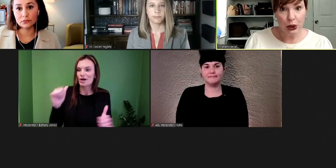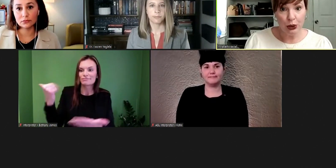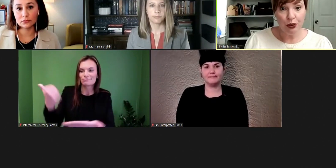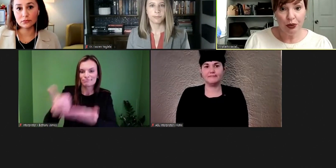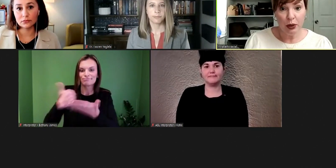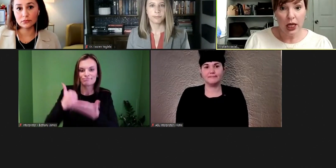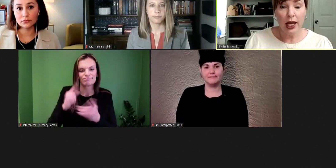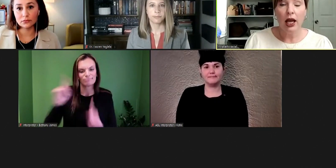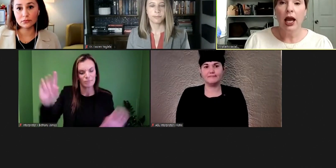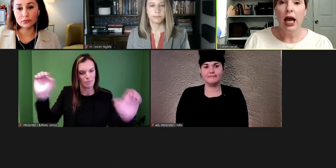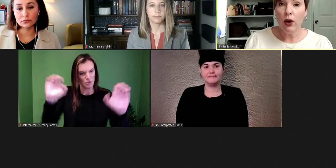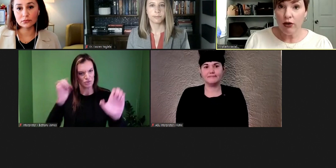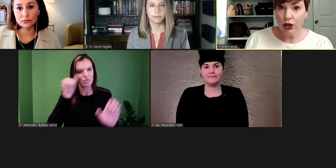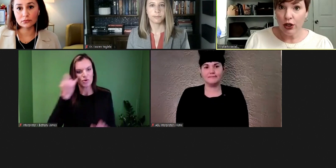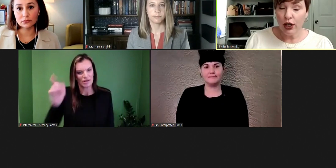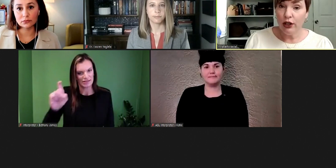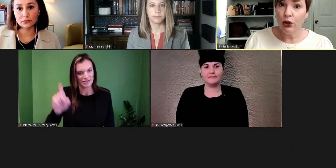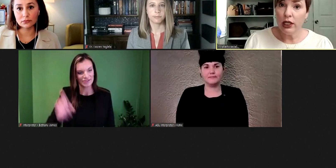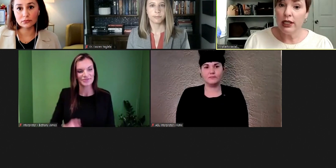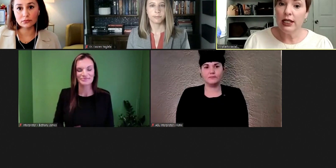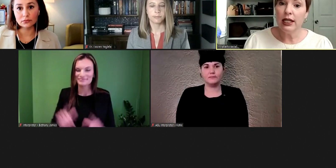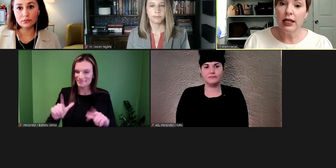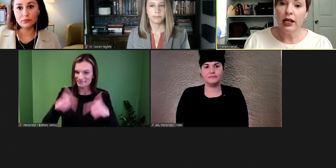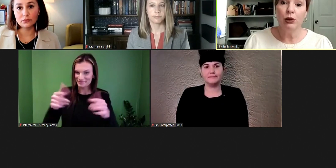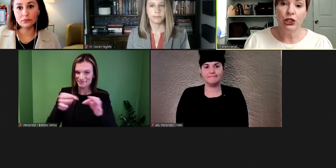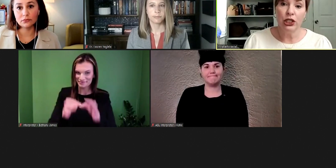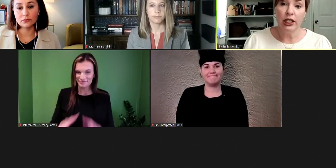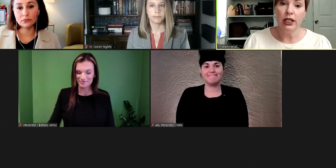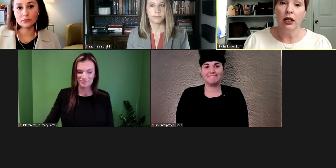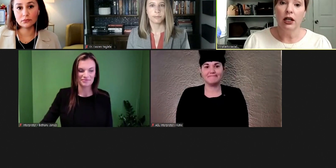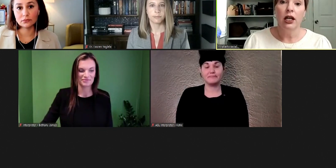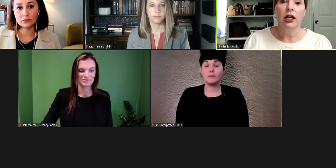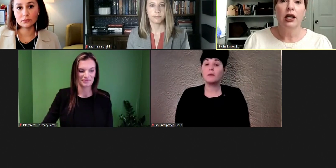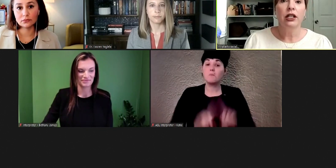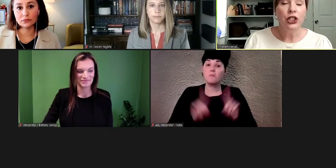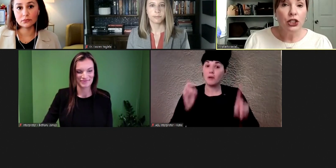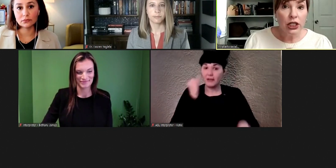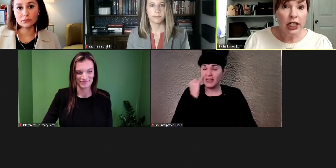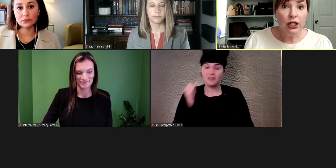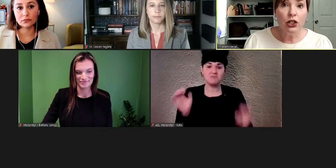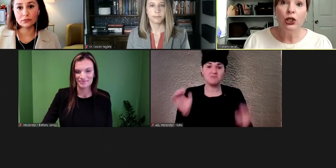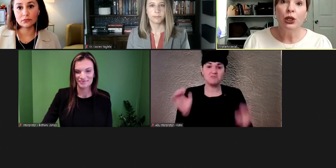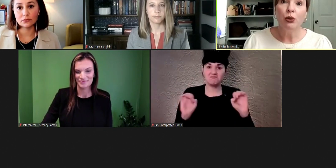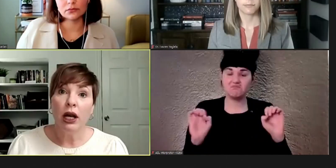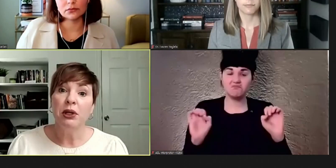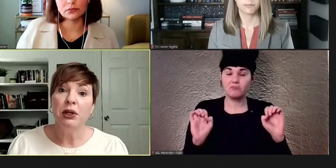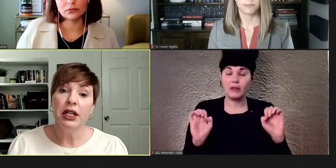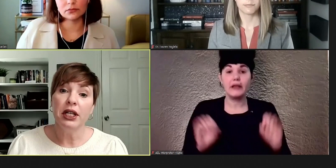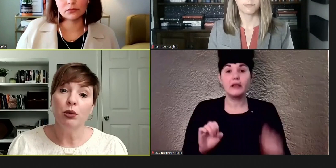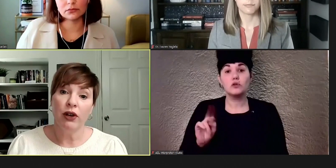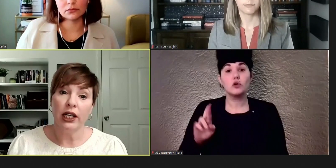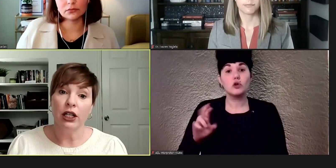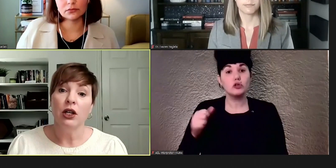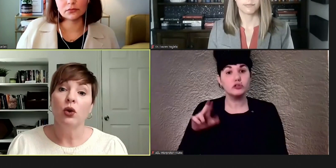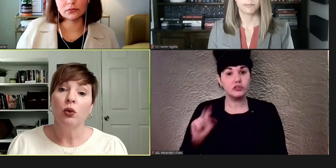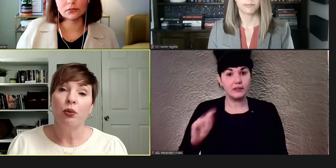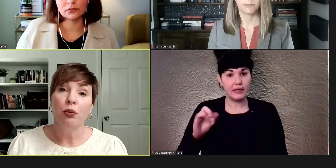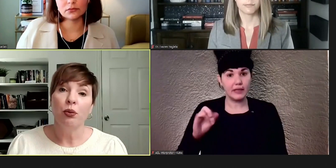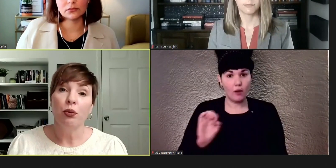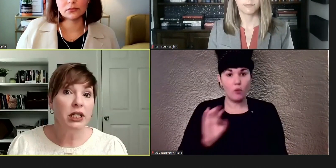emergency room. However, if you are seeking non-emergent care, an urgent care or your primary care